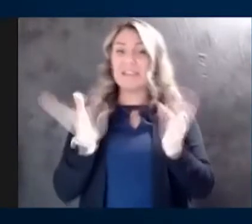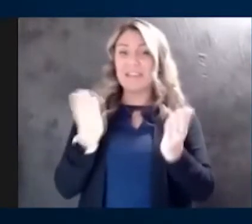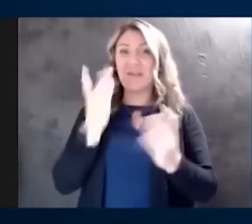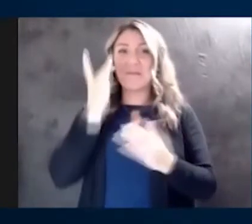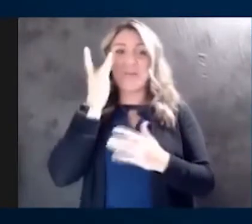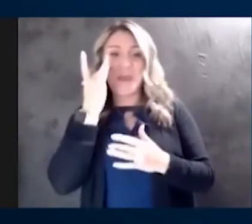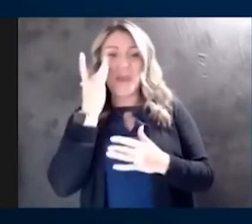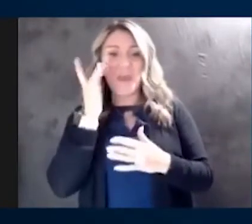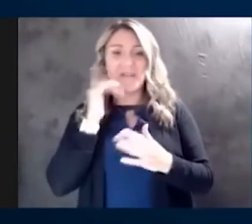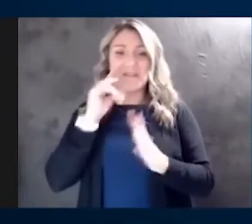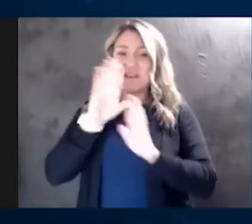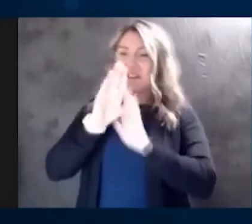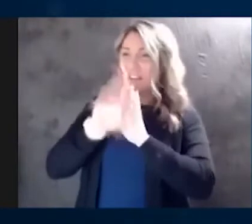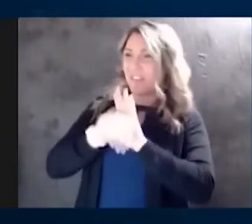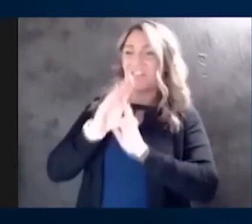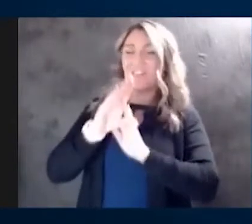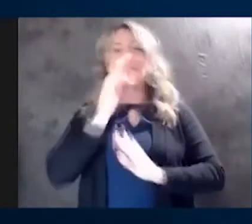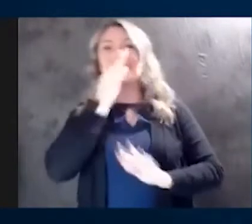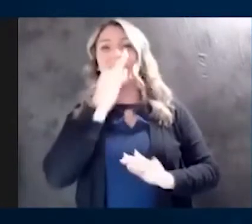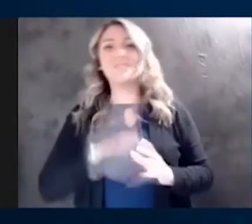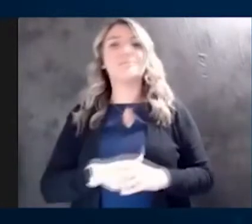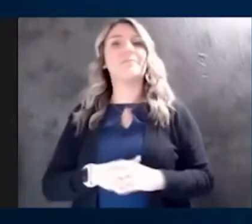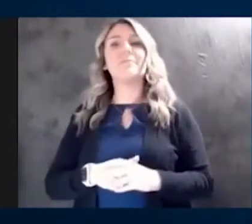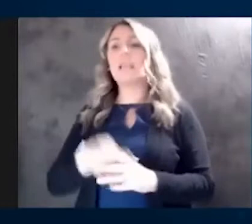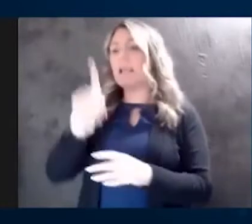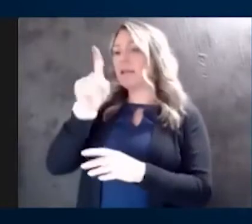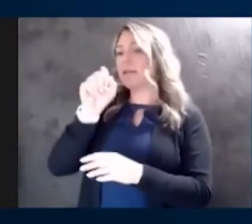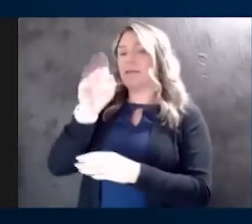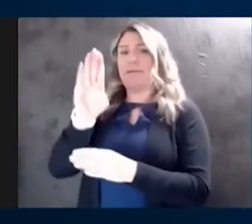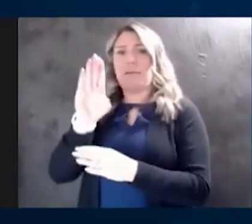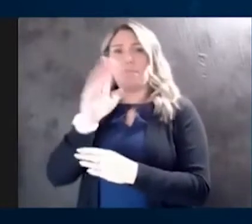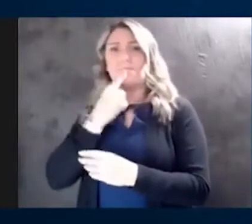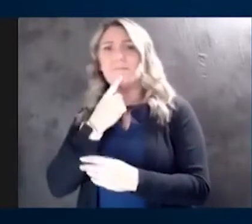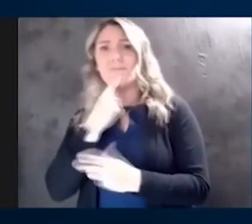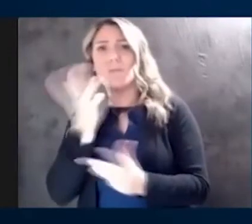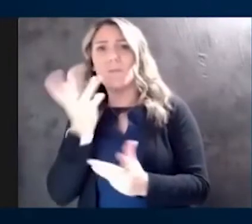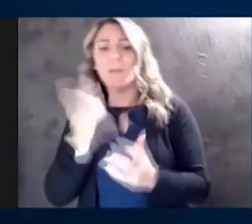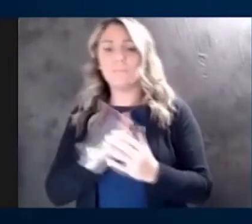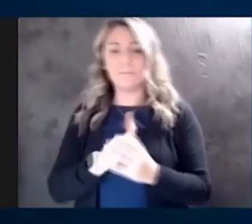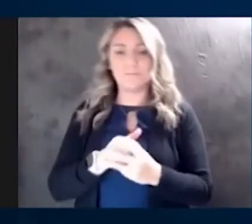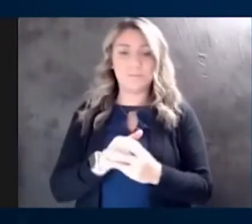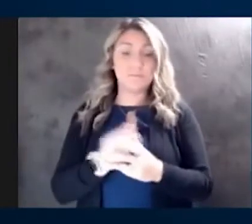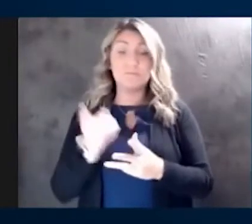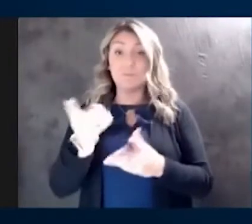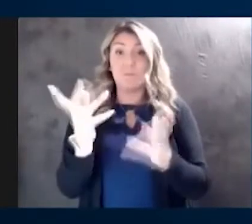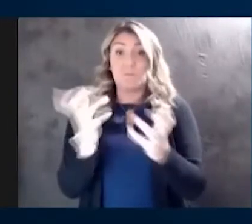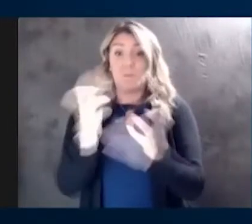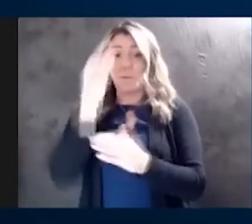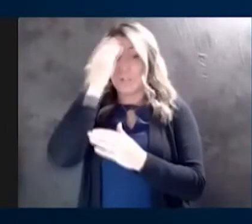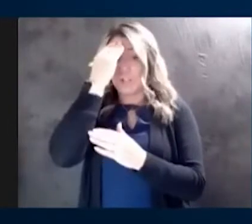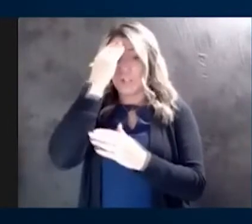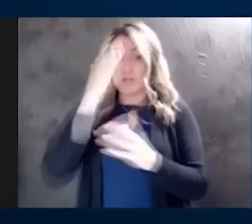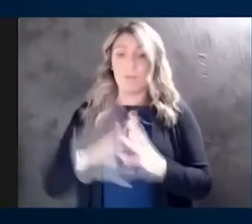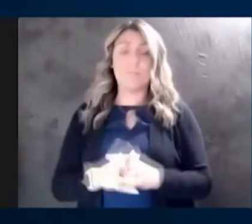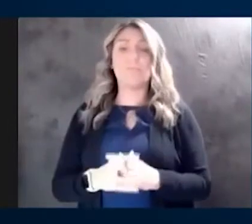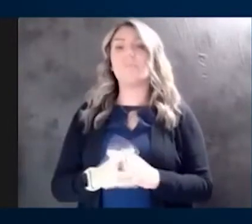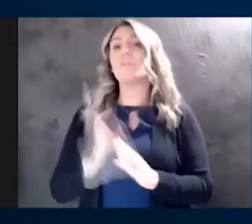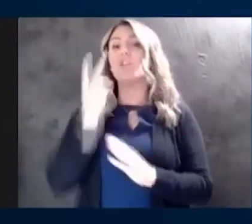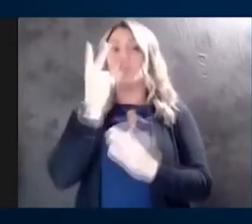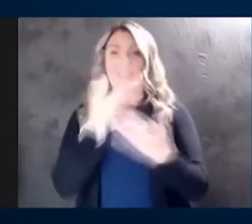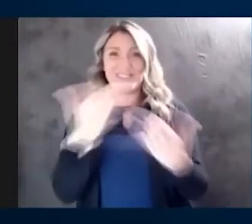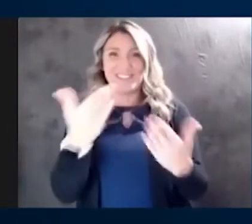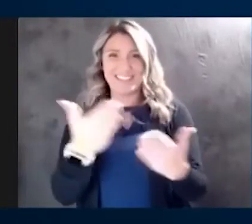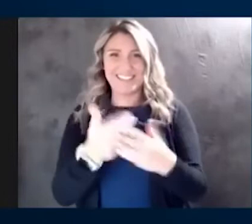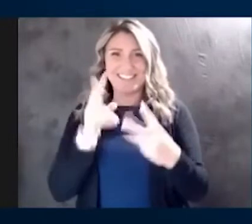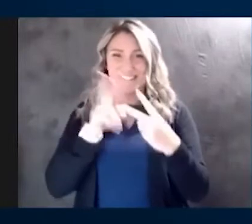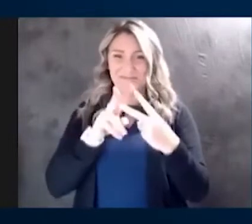hour. Deb says she wants to know 2 things.